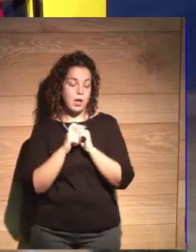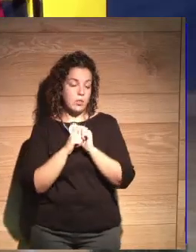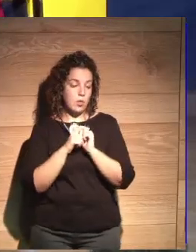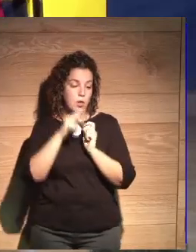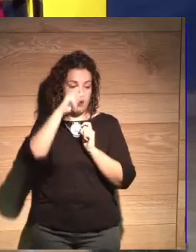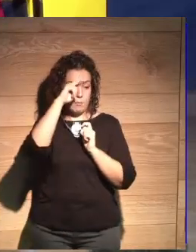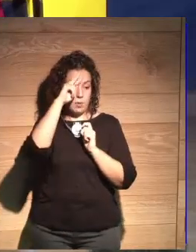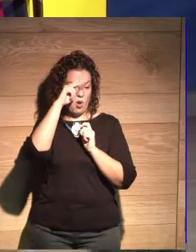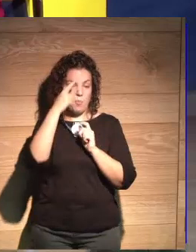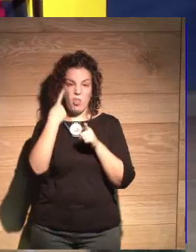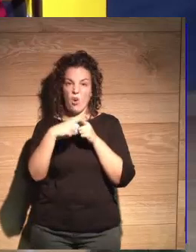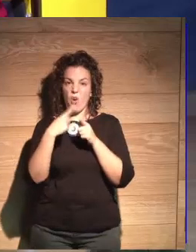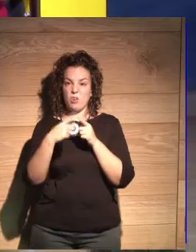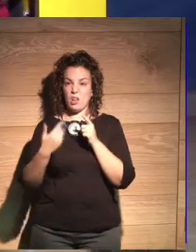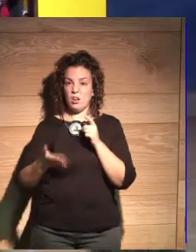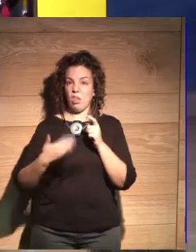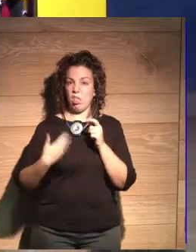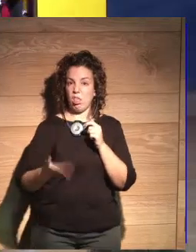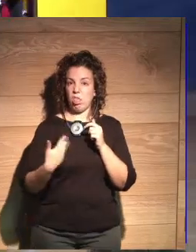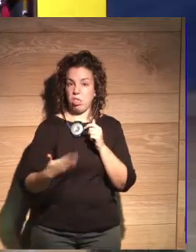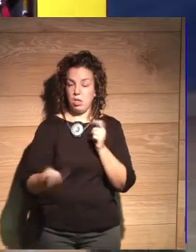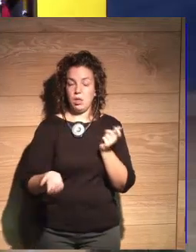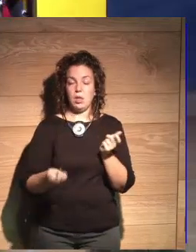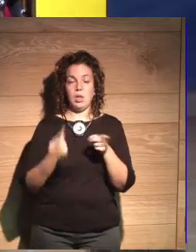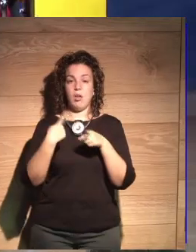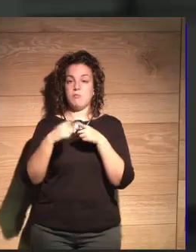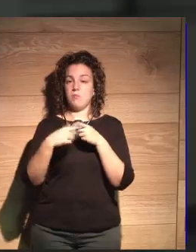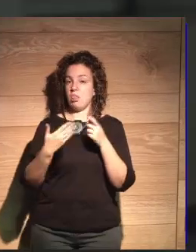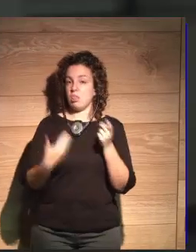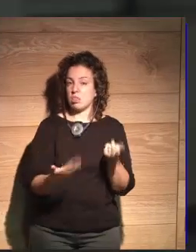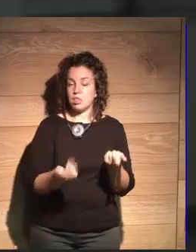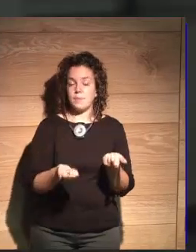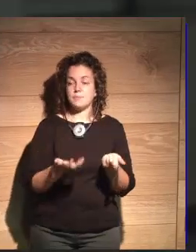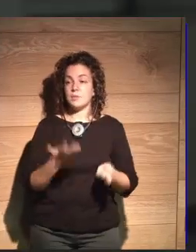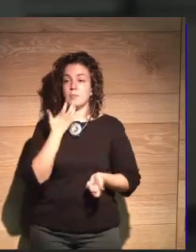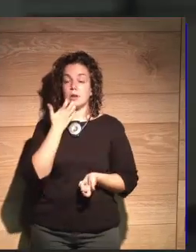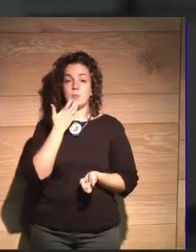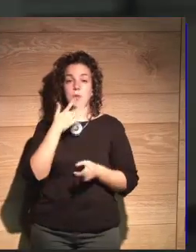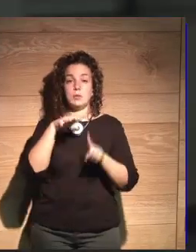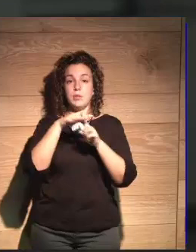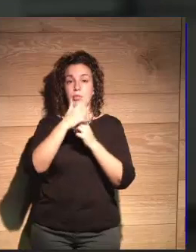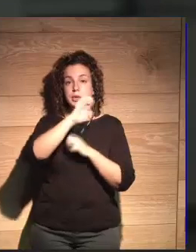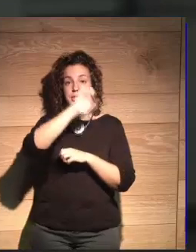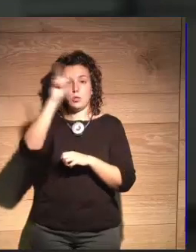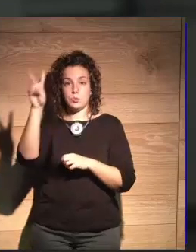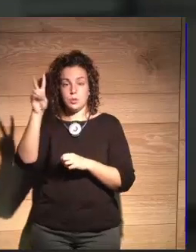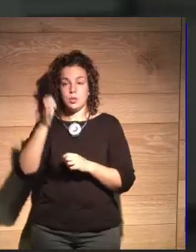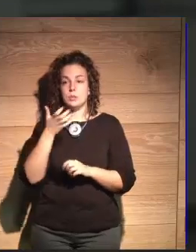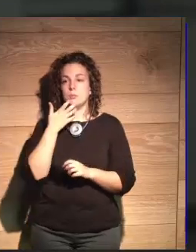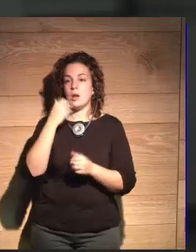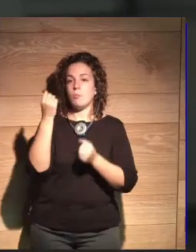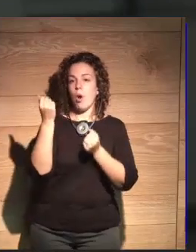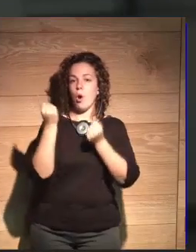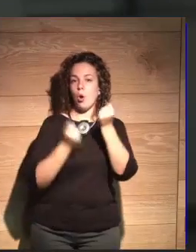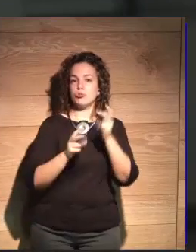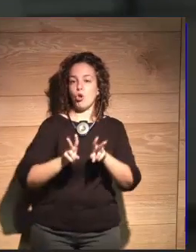bagatelles, trivial little things like in the United States, what new car to buy, and whether